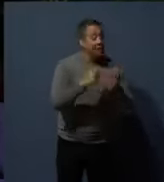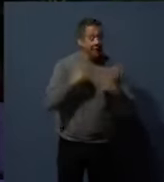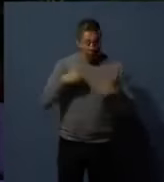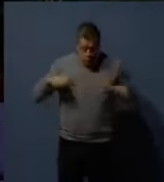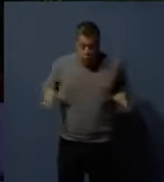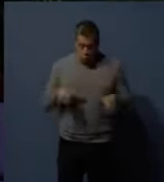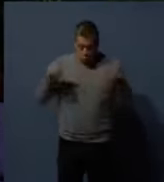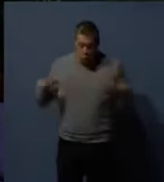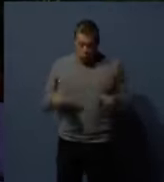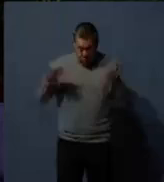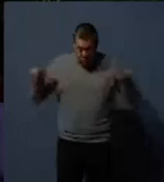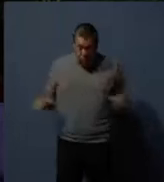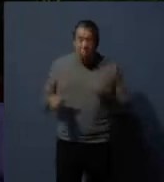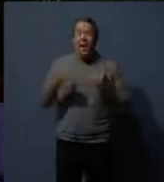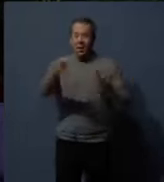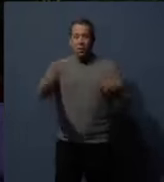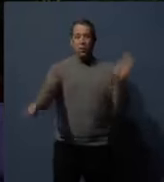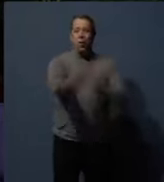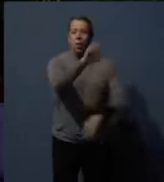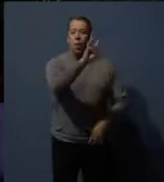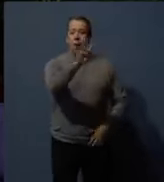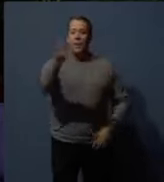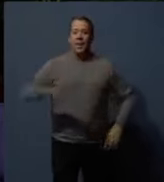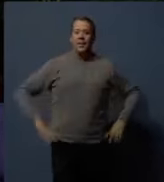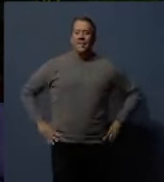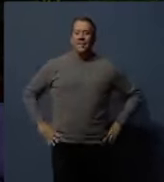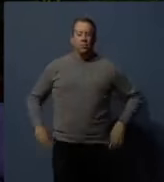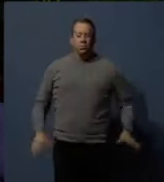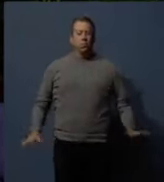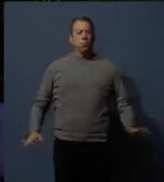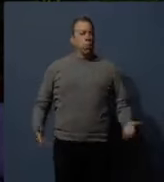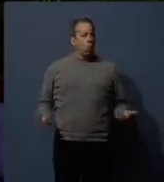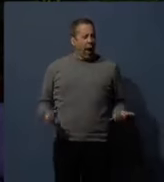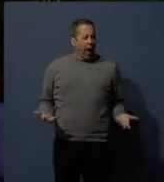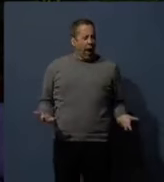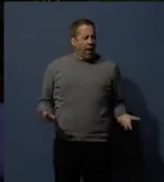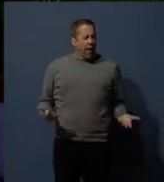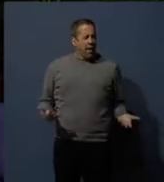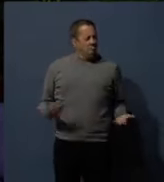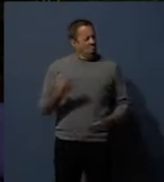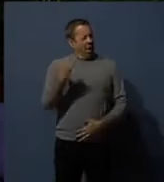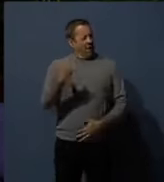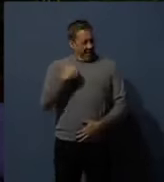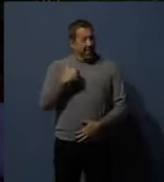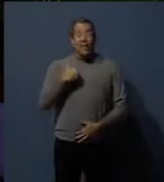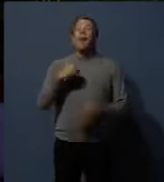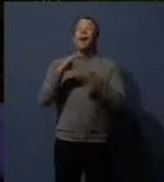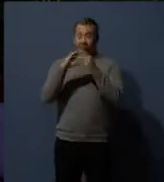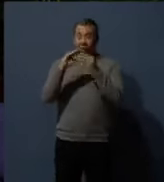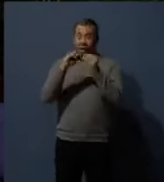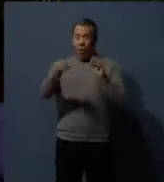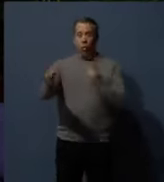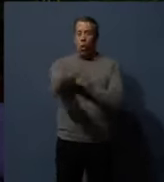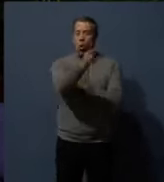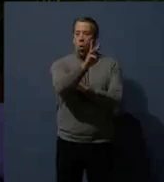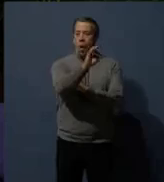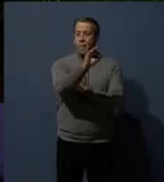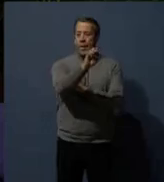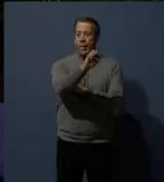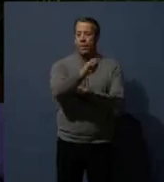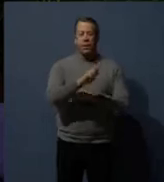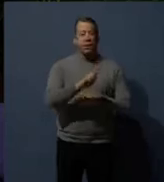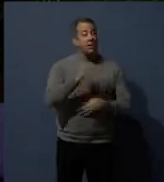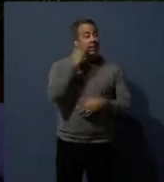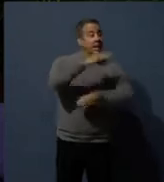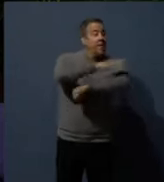we'll say, go to this website and check it out. Why? That's like we have all these vendors out there, and you come to their table, and they